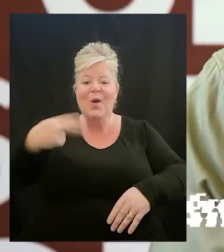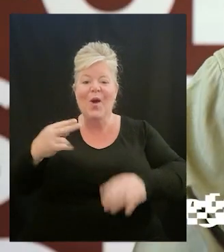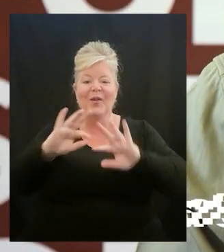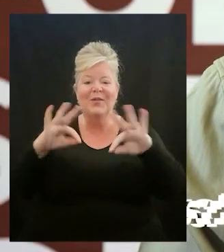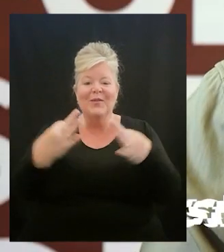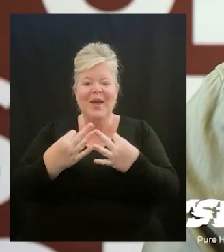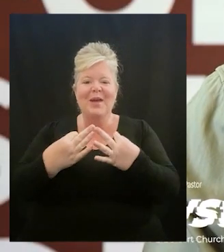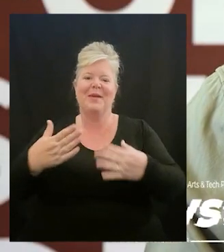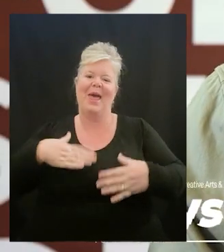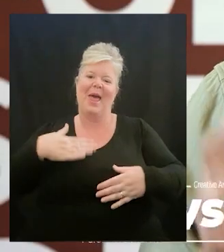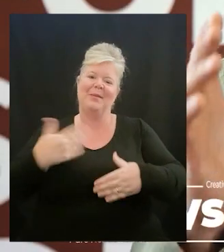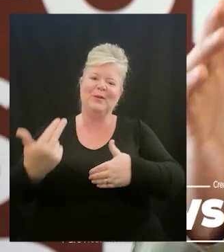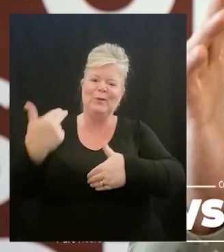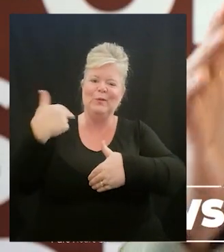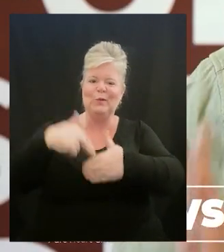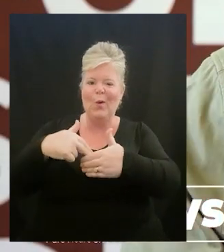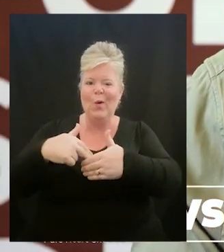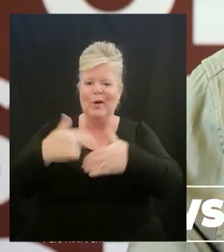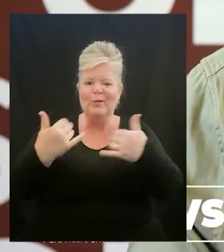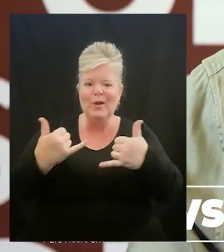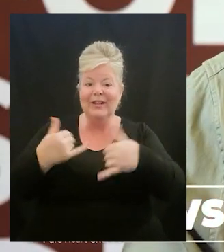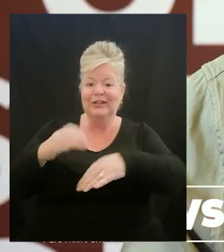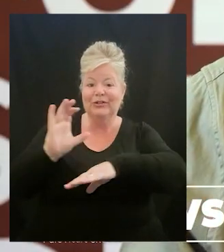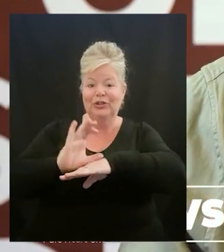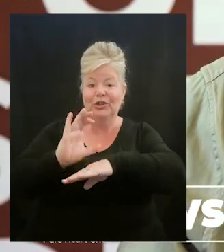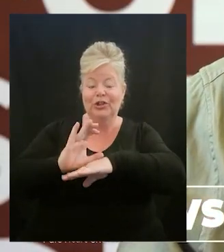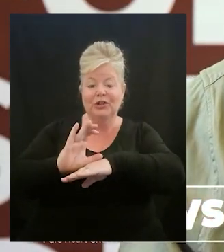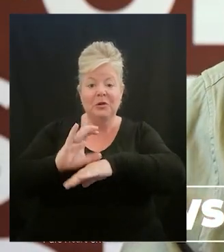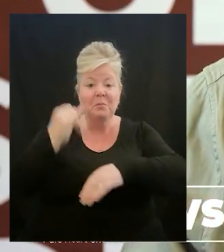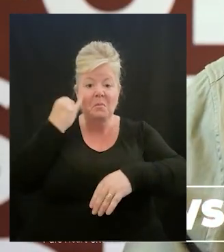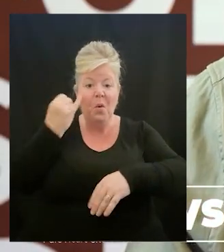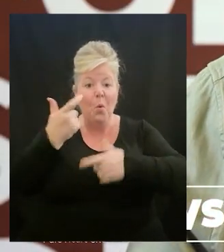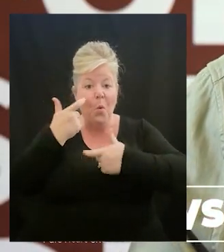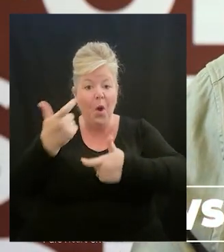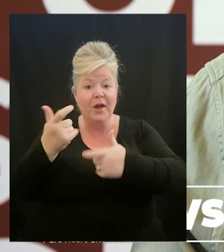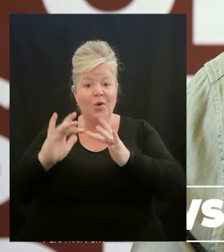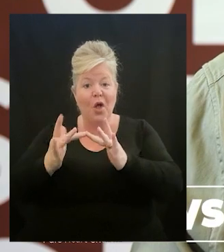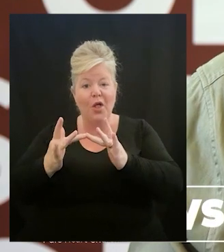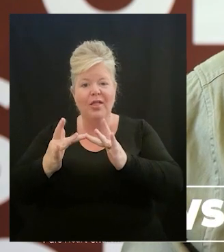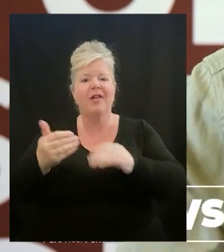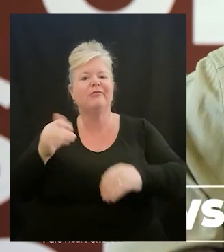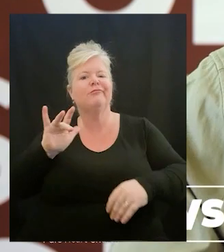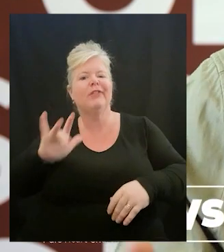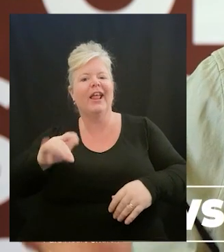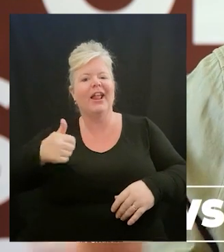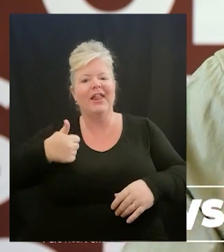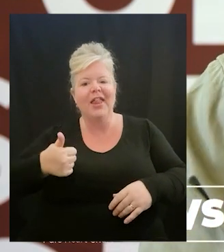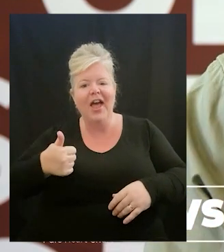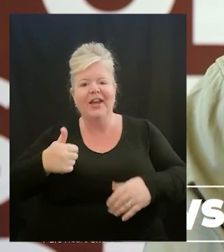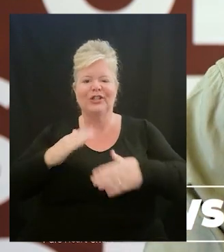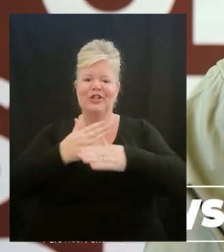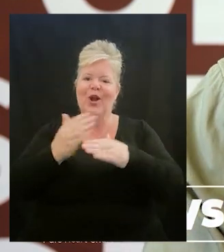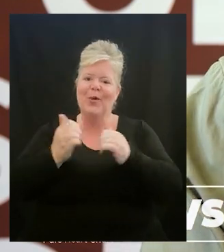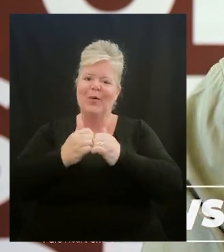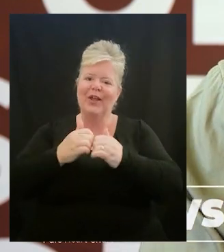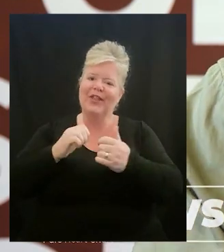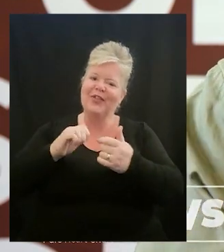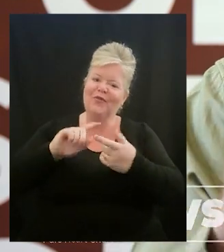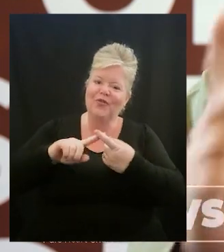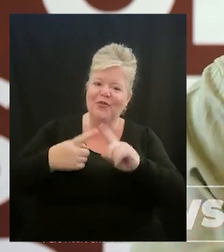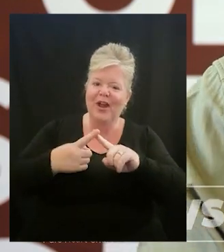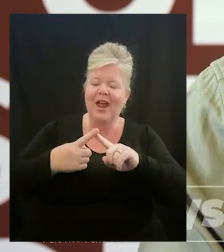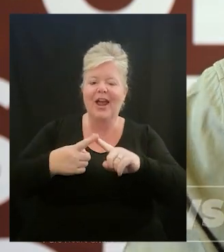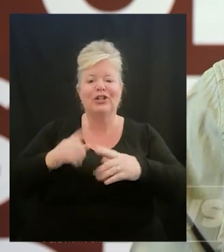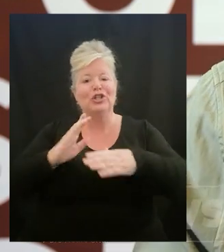Hello, Pure Heart family. So glad you could join us for church today. If you're part of our online experience on Facebook, you can click a like, share this video with a friend, or